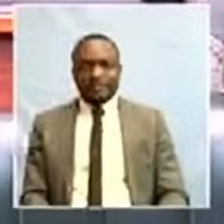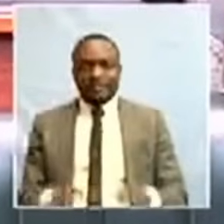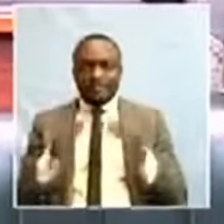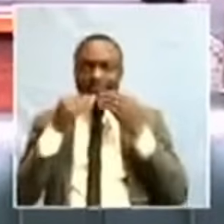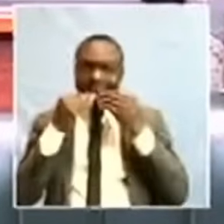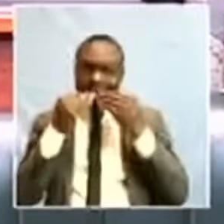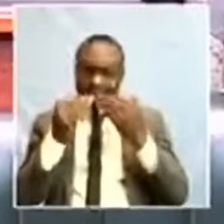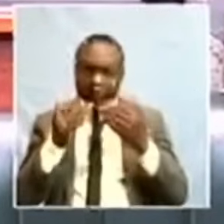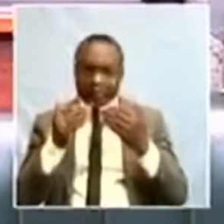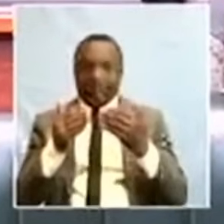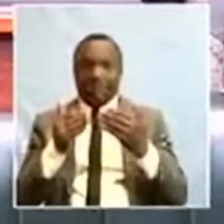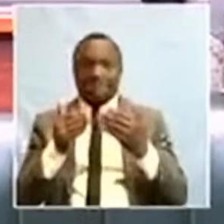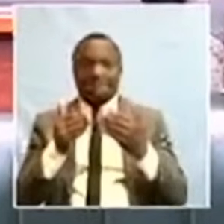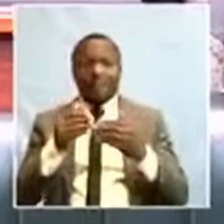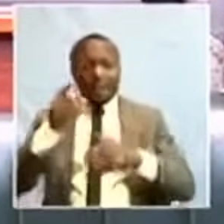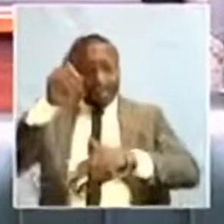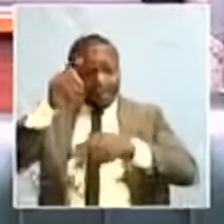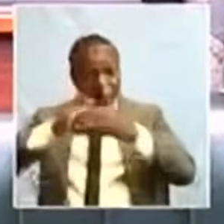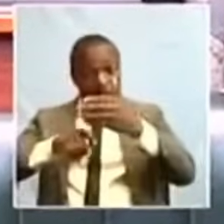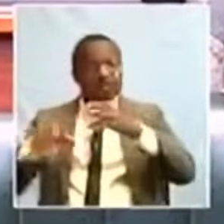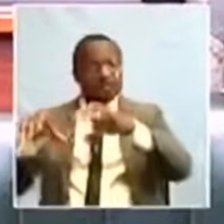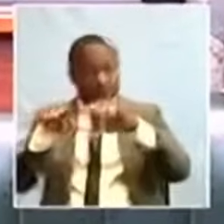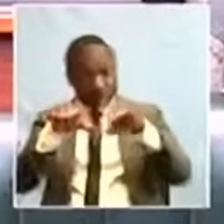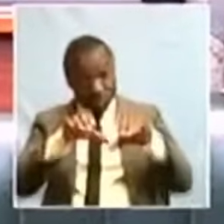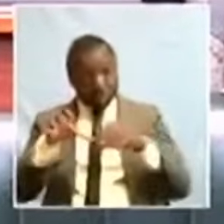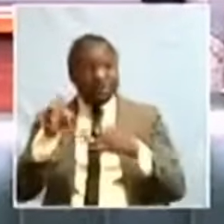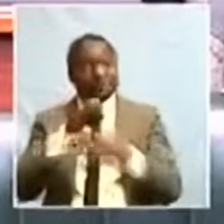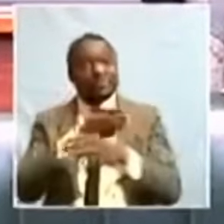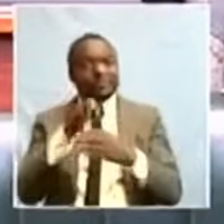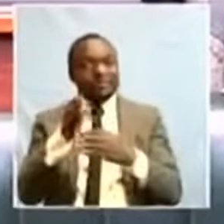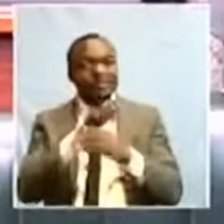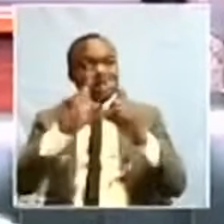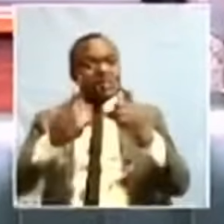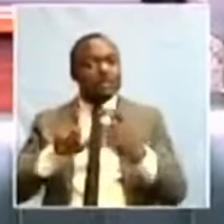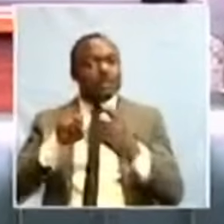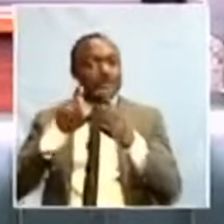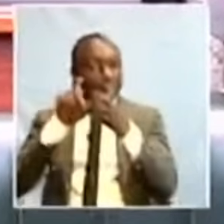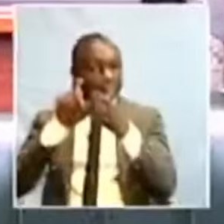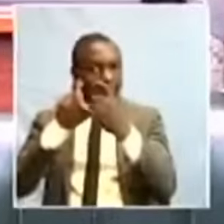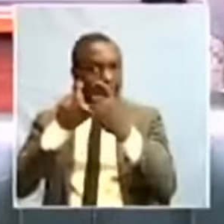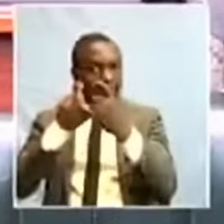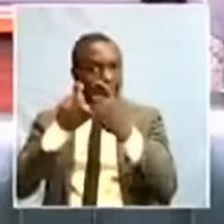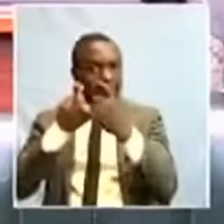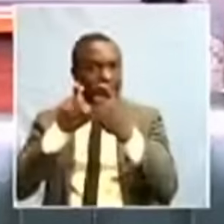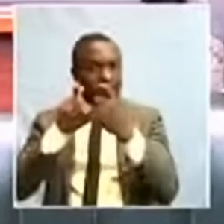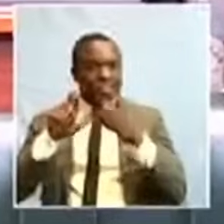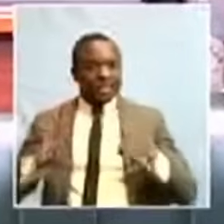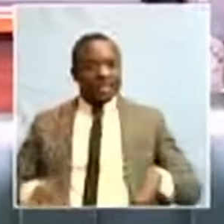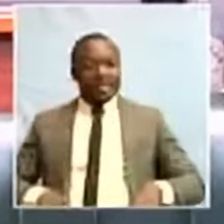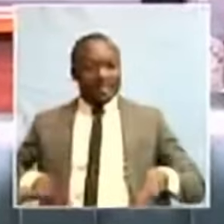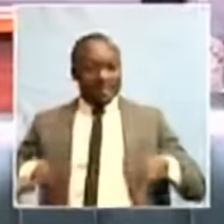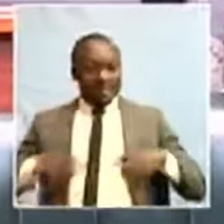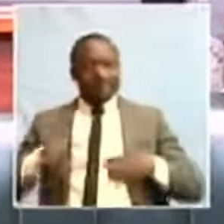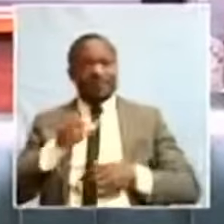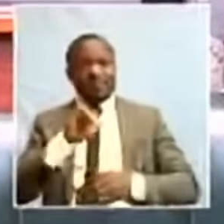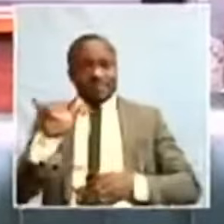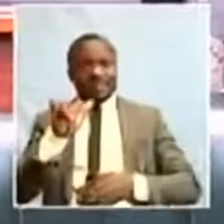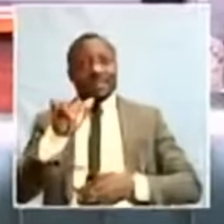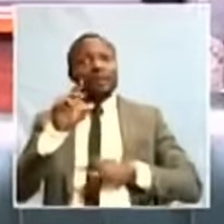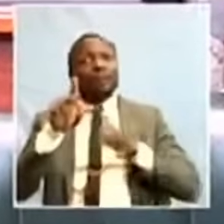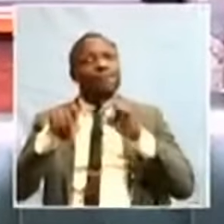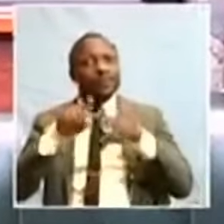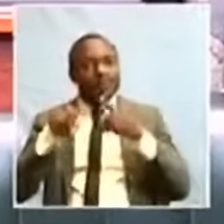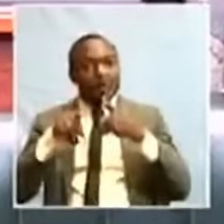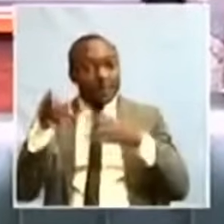Thank you. The cost of doing business basically affects the living standards of the people, the business